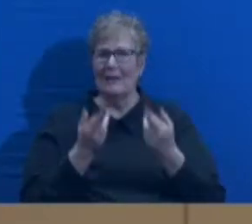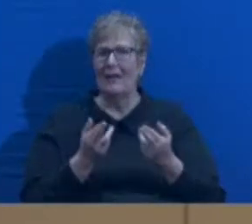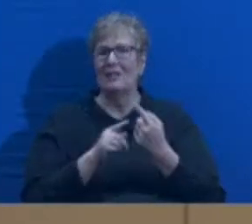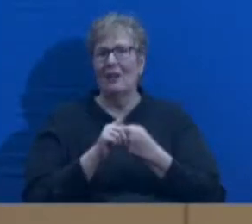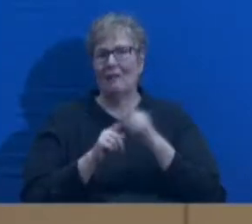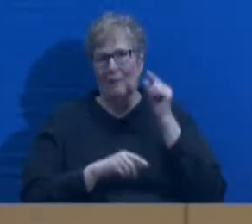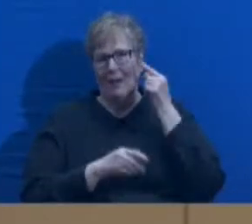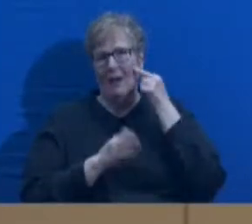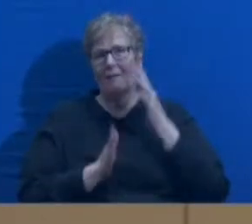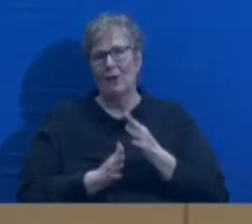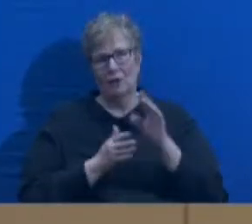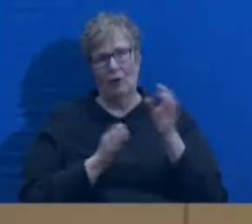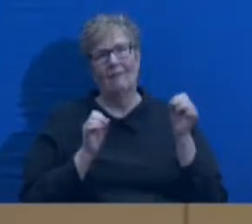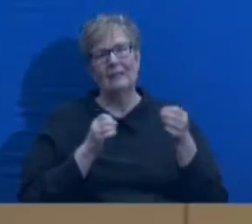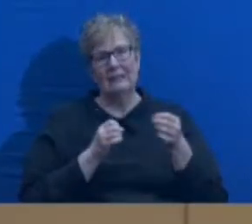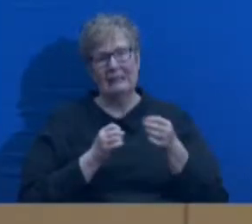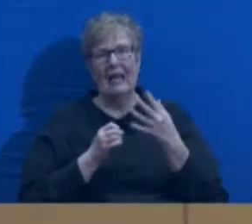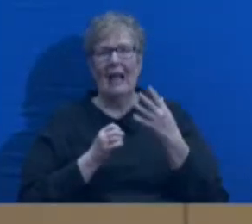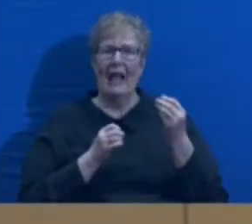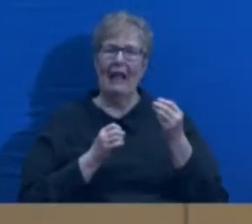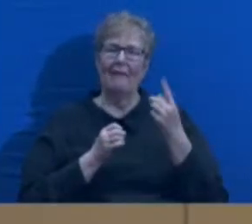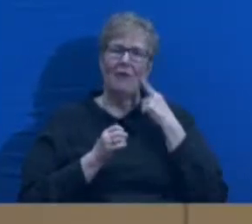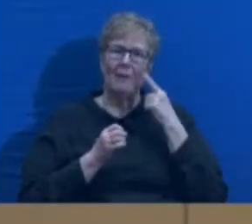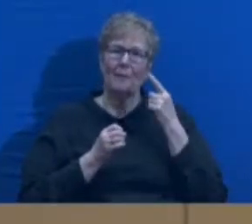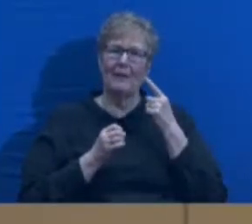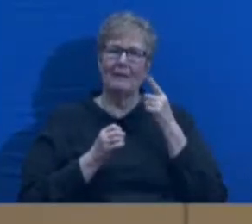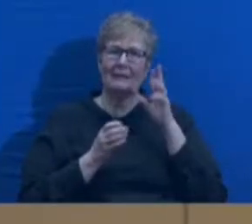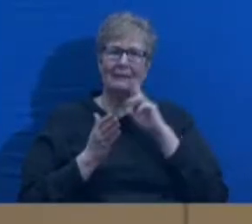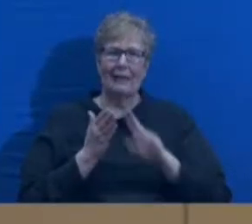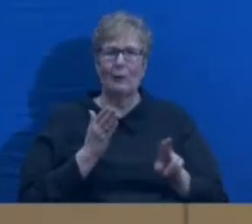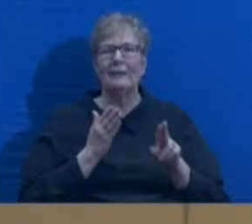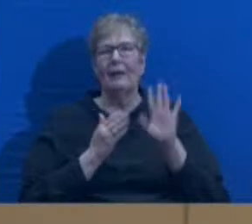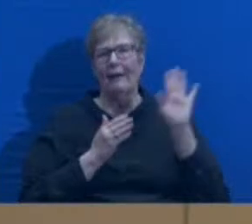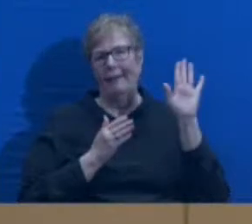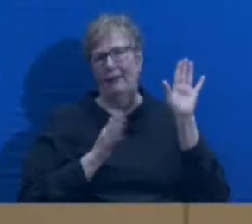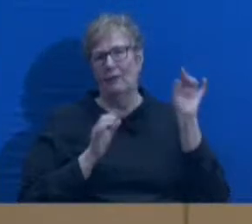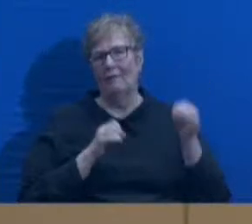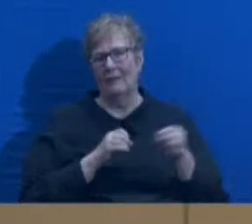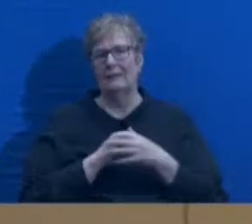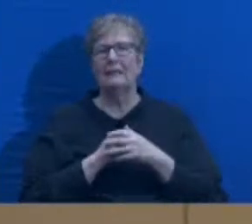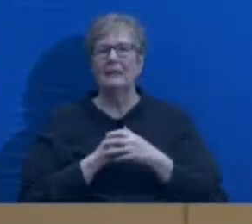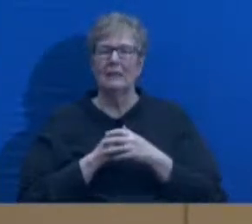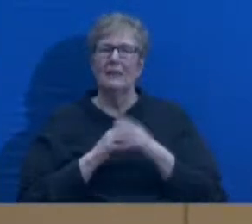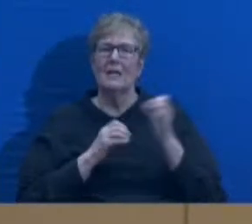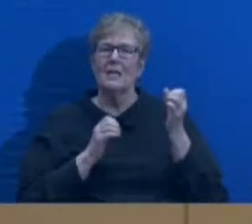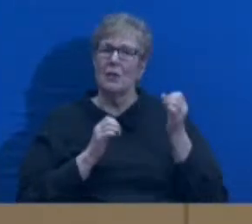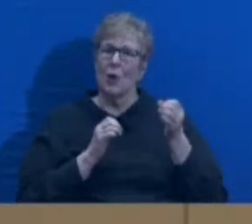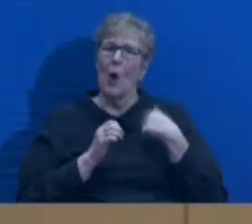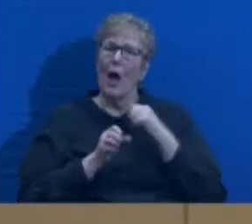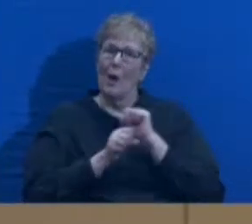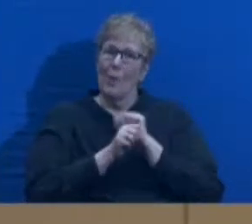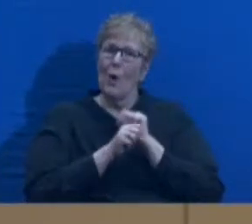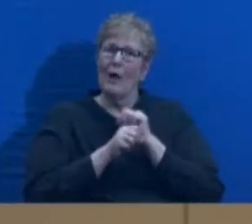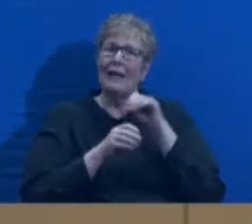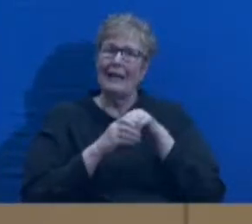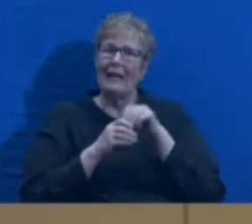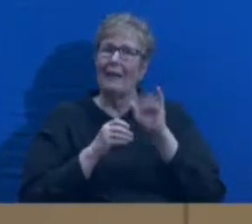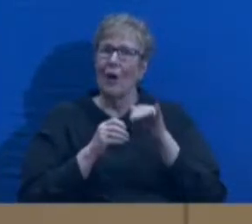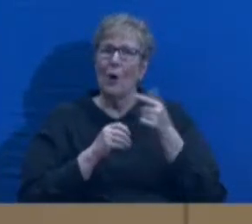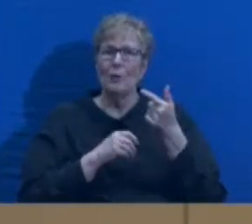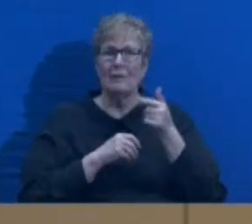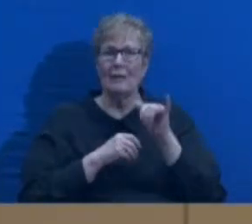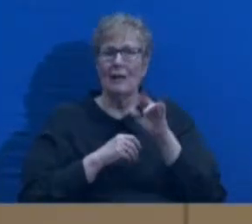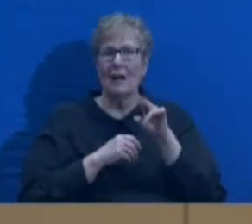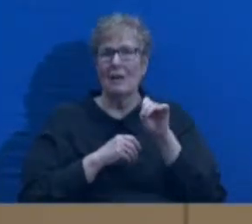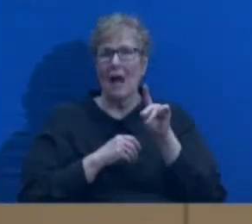the governor's office and from the secretary's office. So I'm working within those